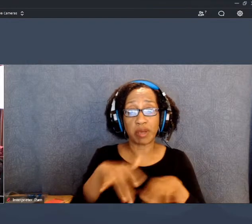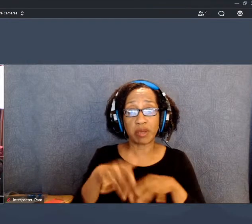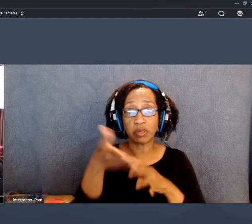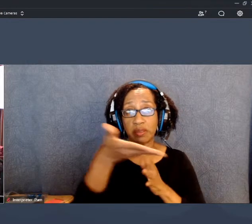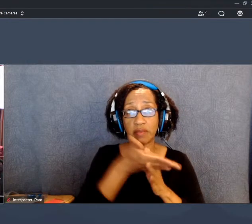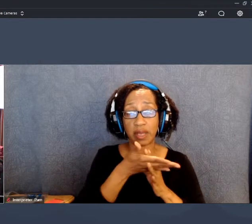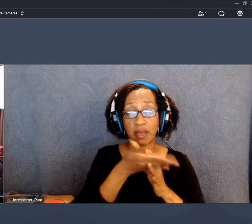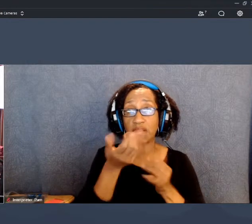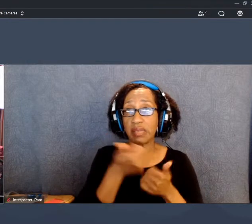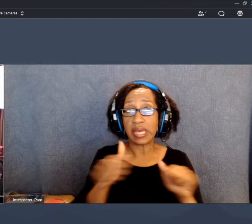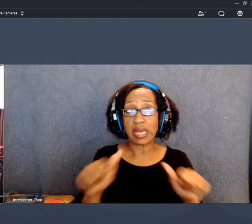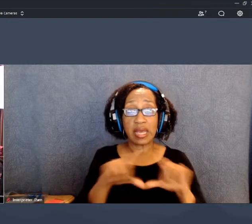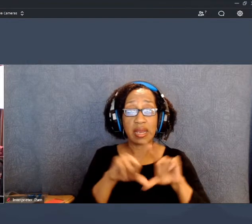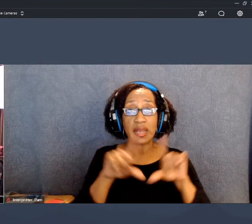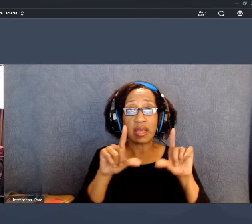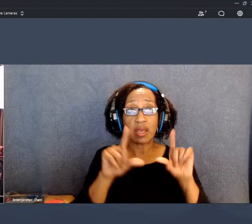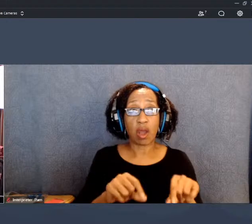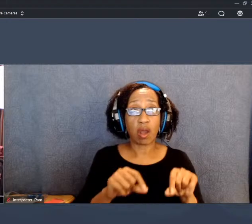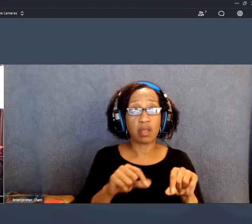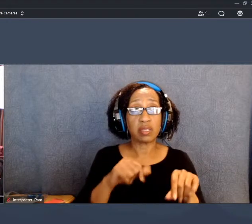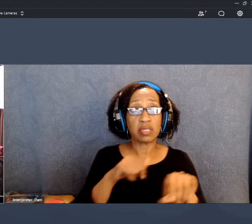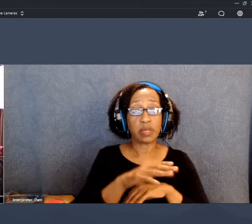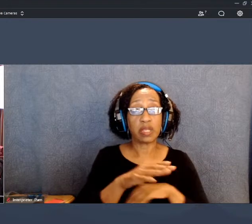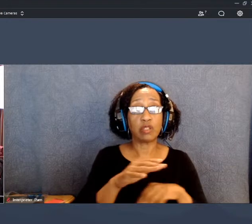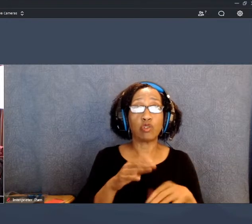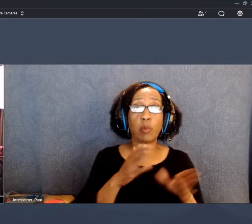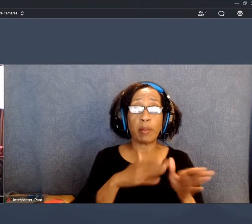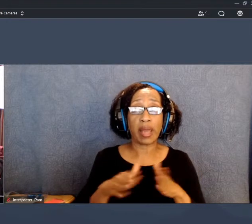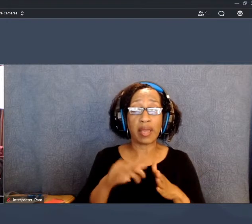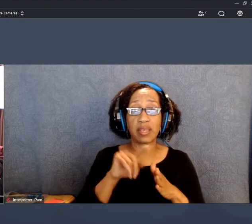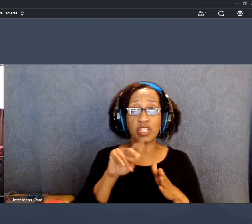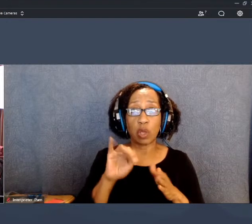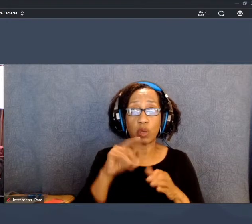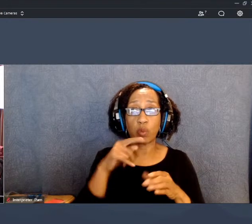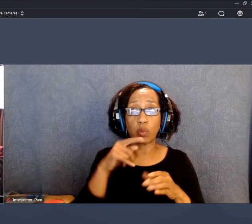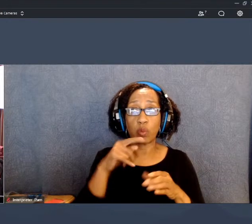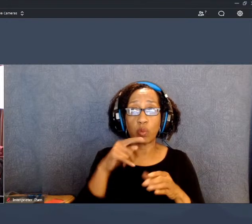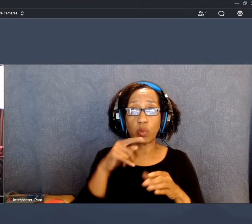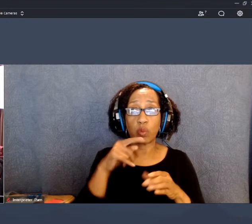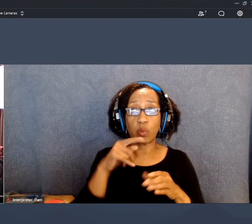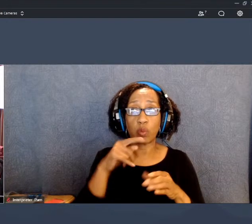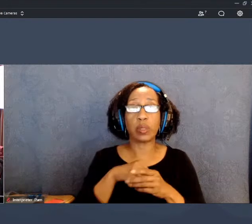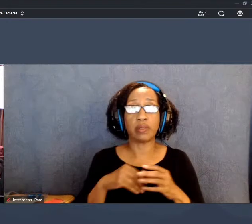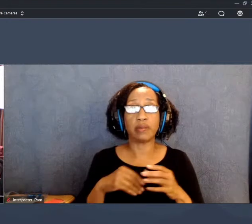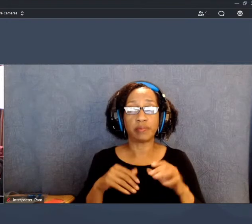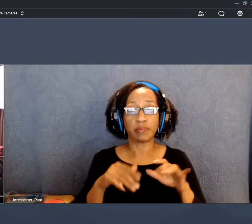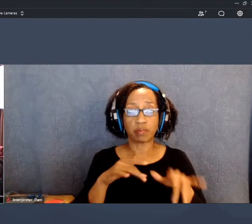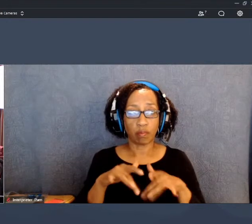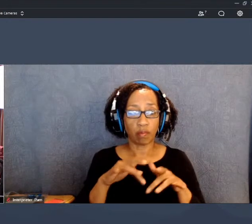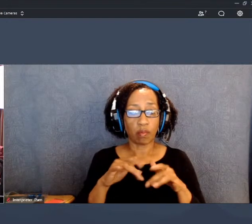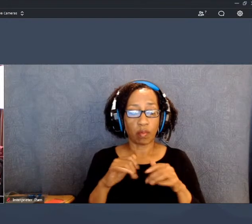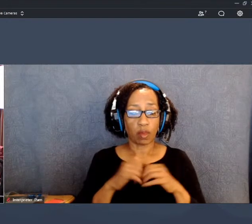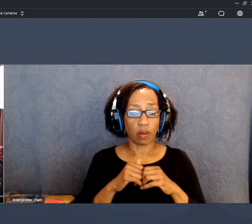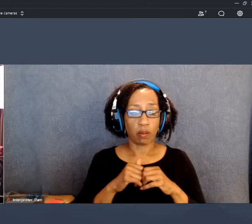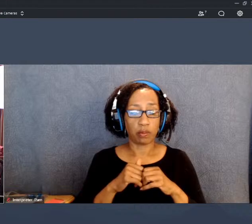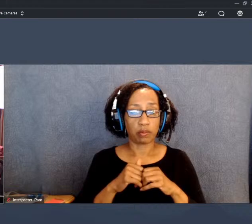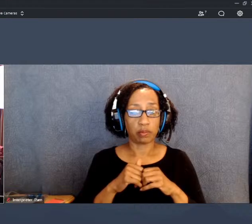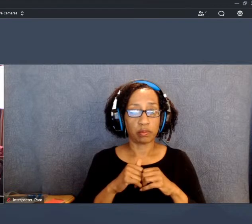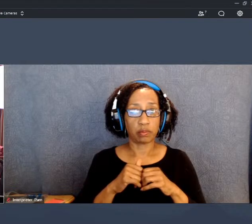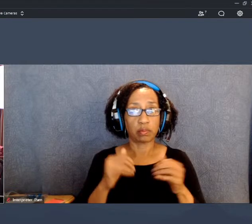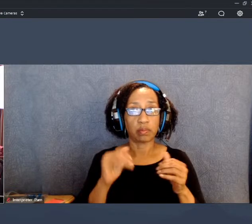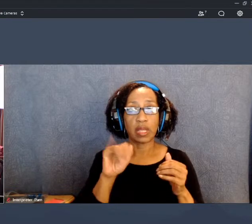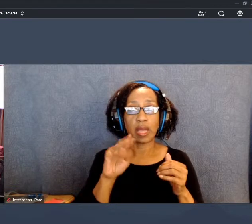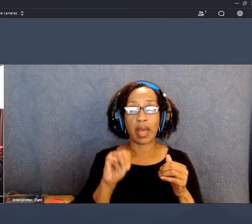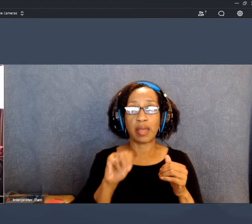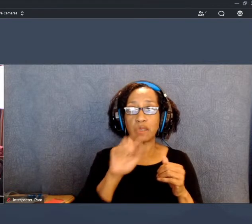for planning and zoning cases will be included in the record, and we will let you speak. So on items 3